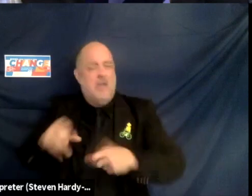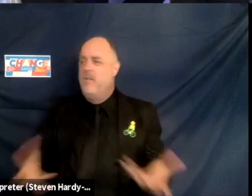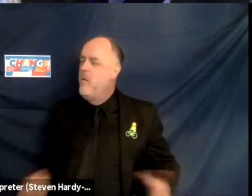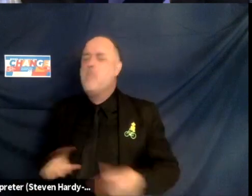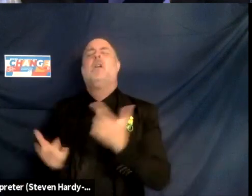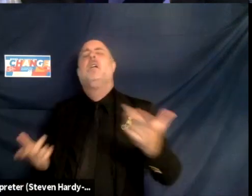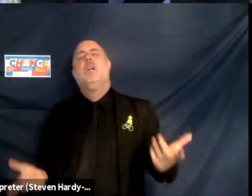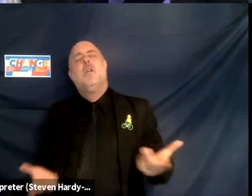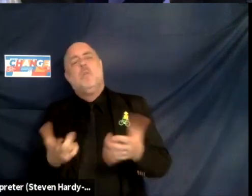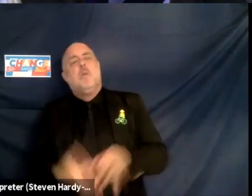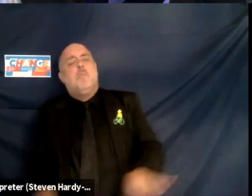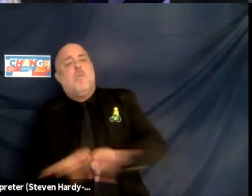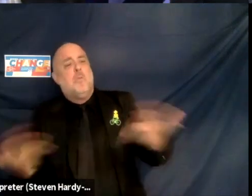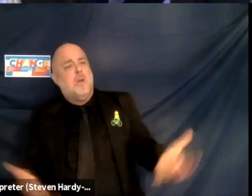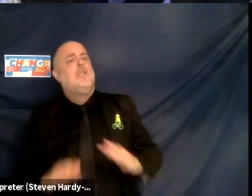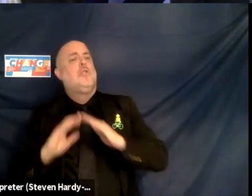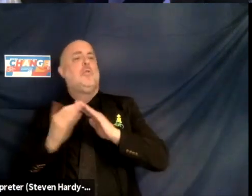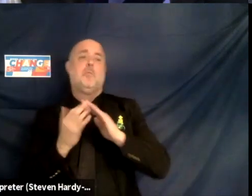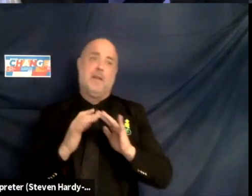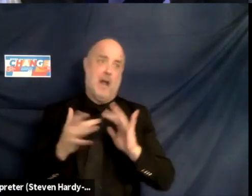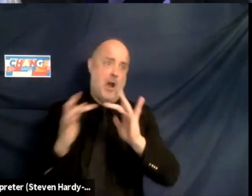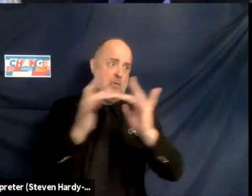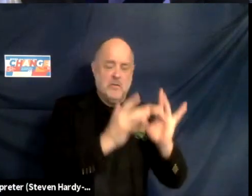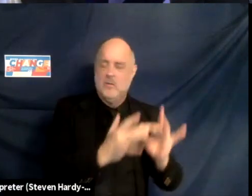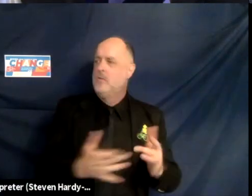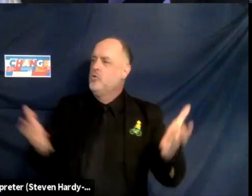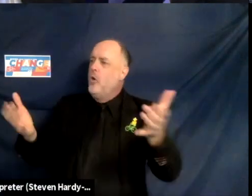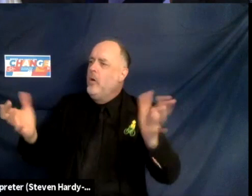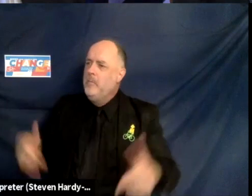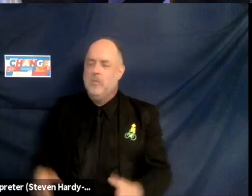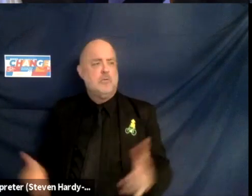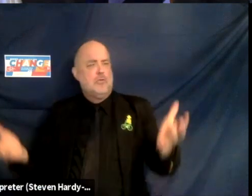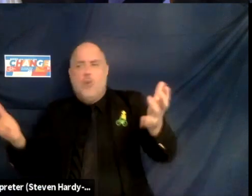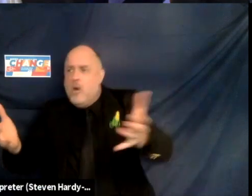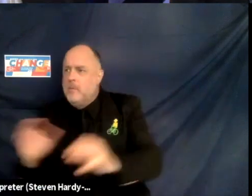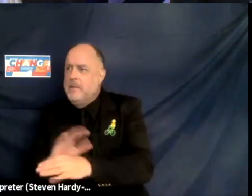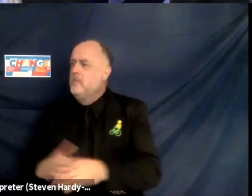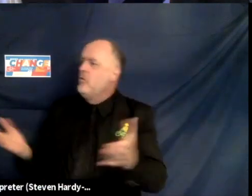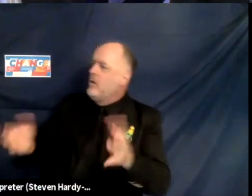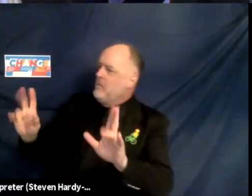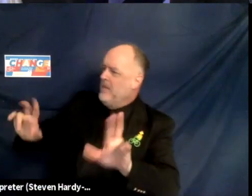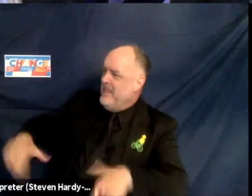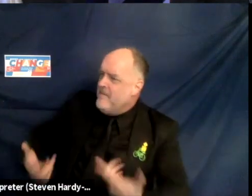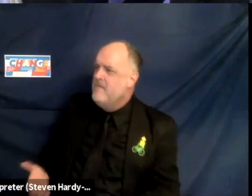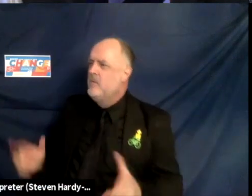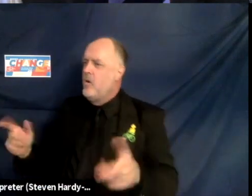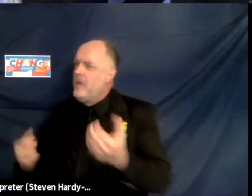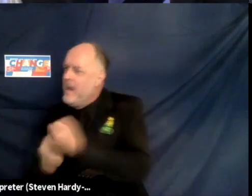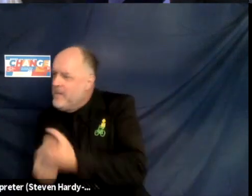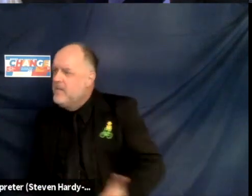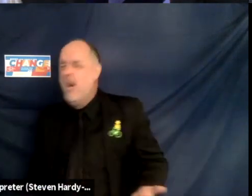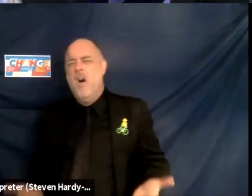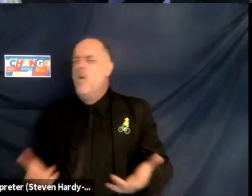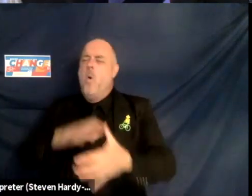Talking to local government leaders, talking to interest groups, talking to residents, hearing from residents, and of course the role that advocates played was very important. So